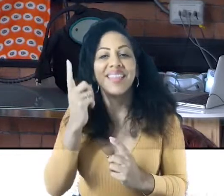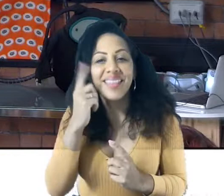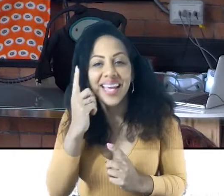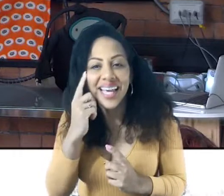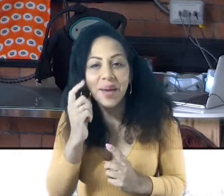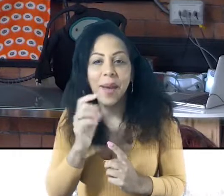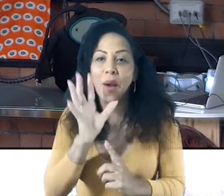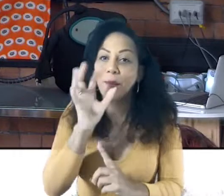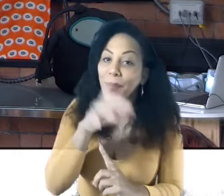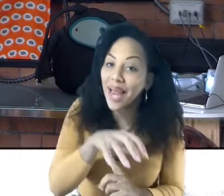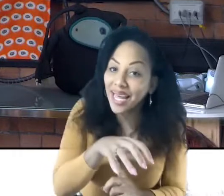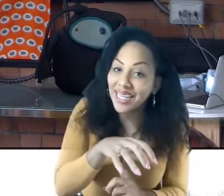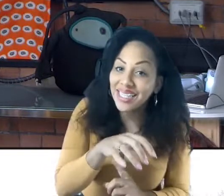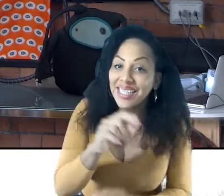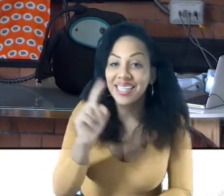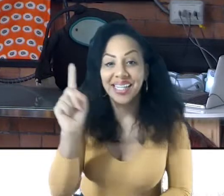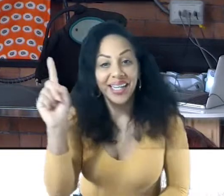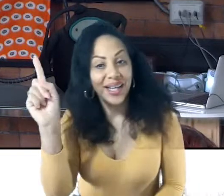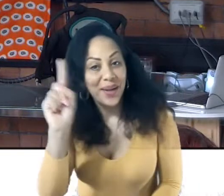people, and